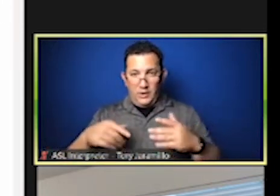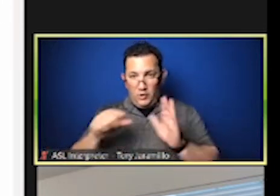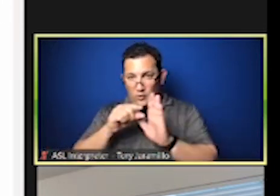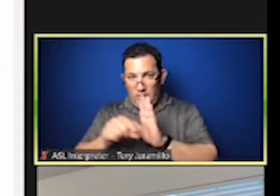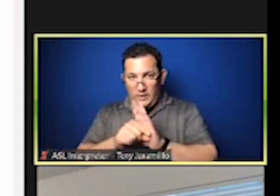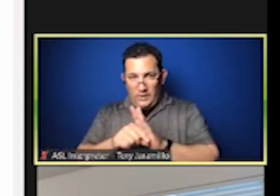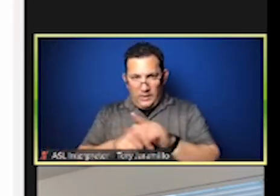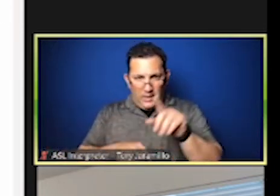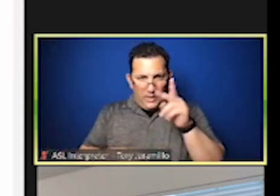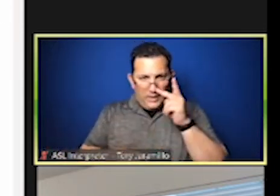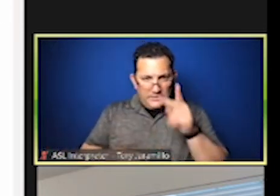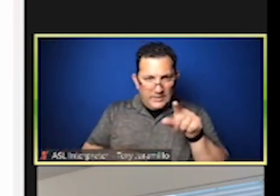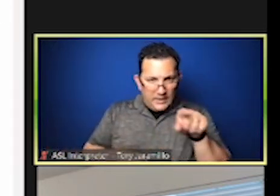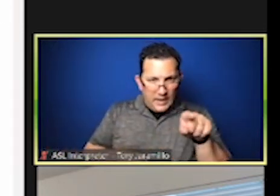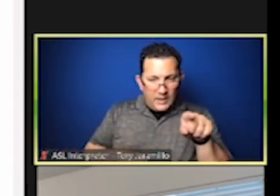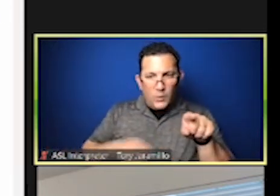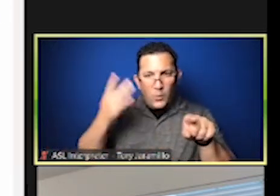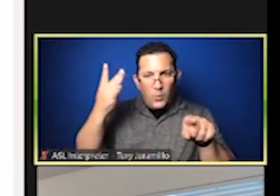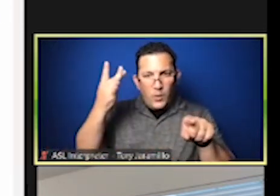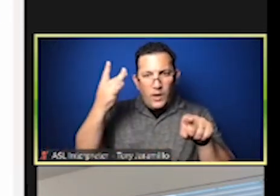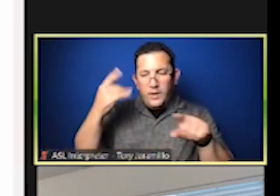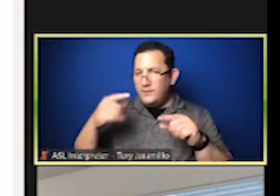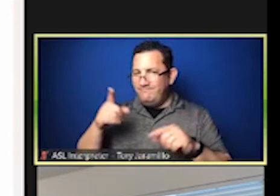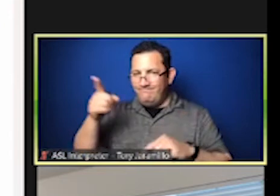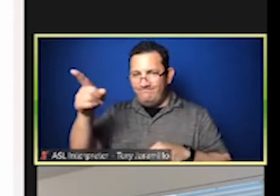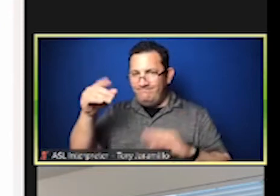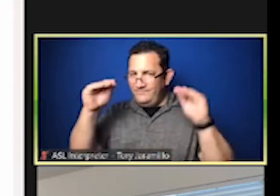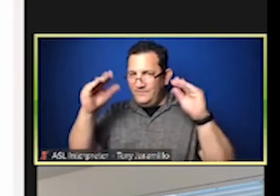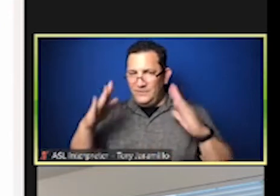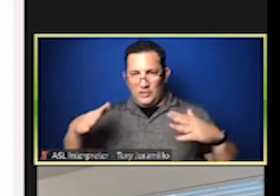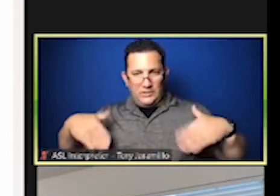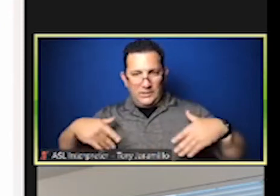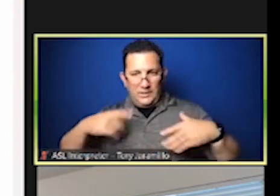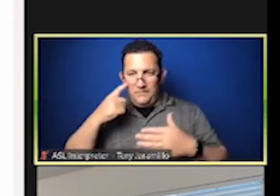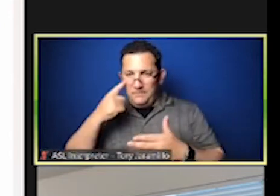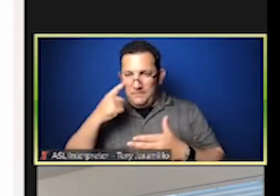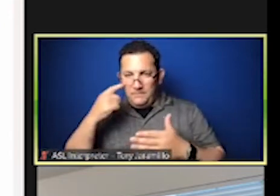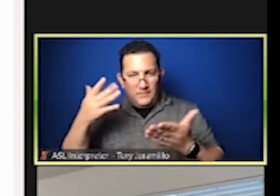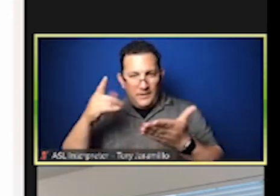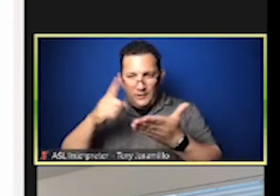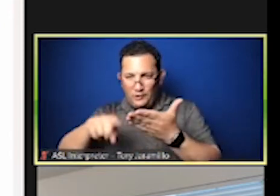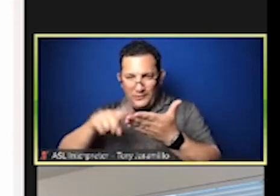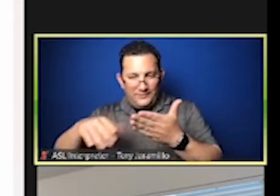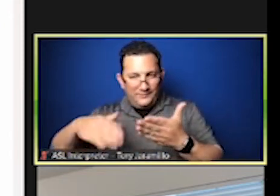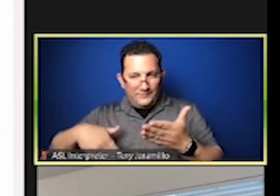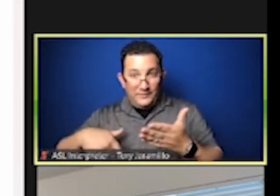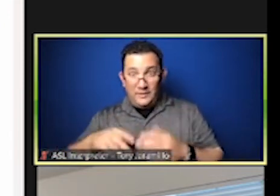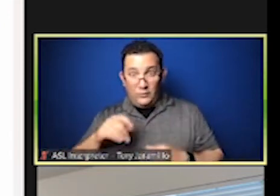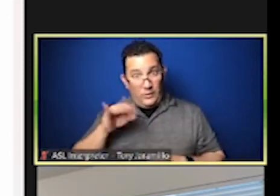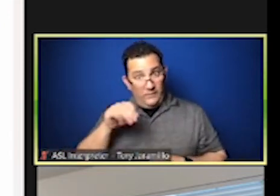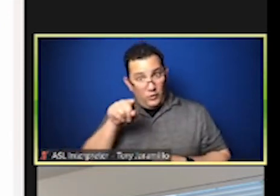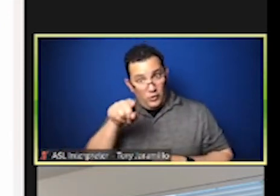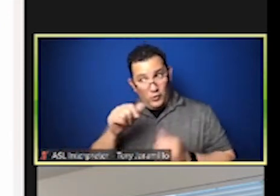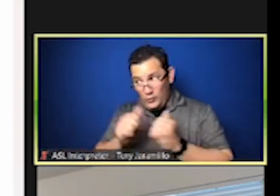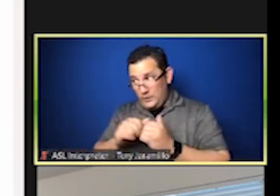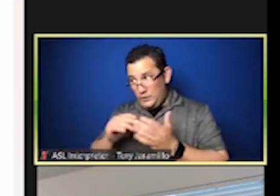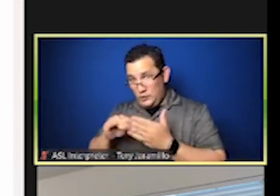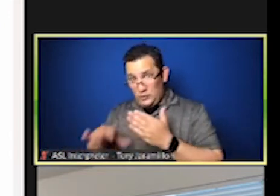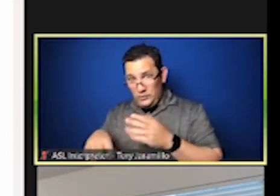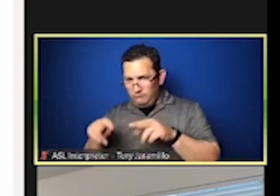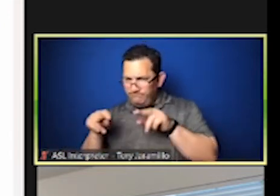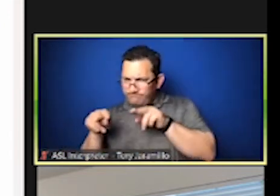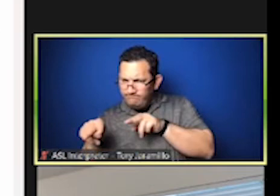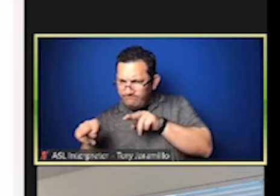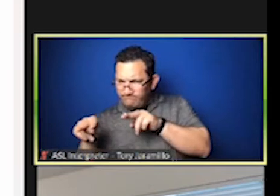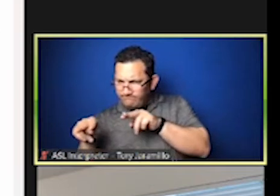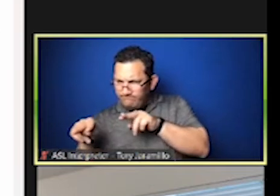here. So, if you are looking with your student at their work that they're